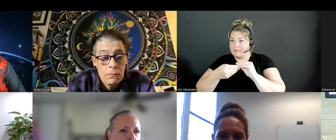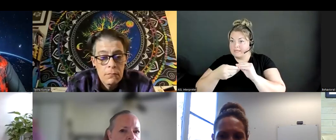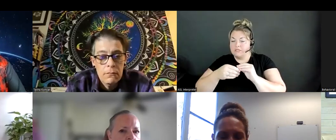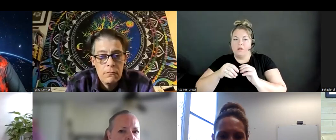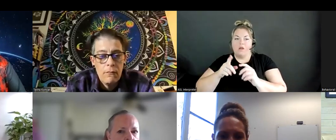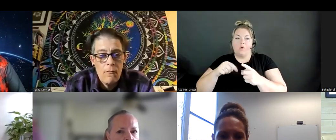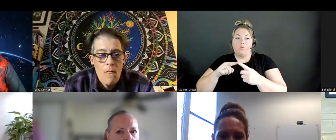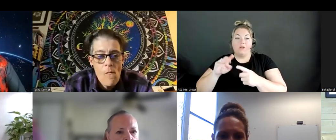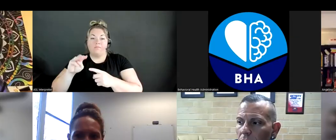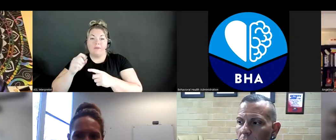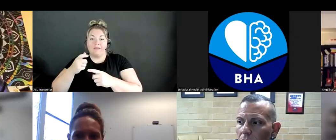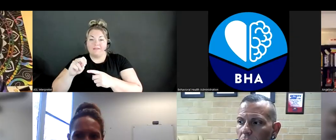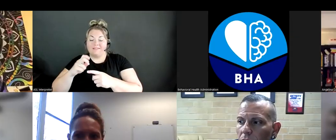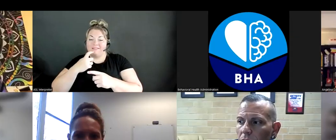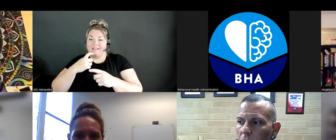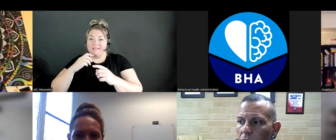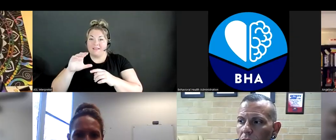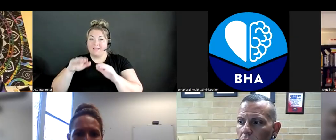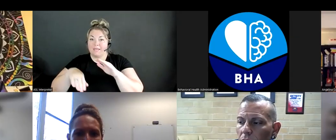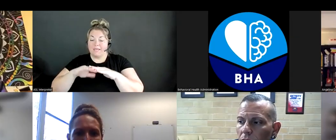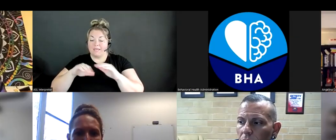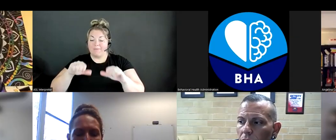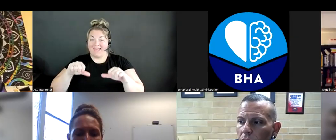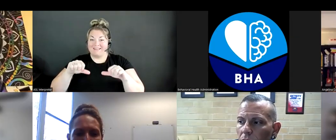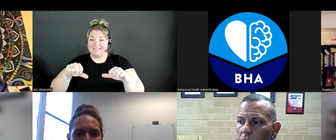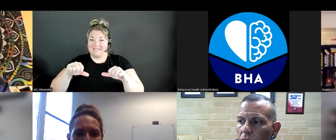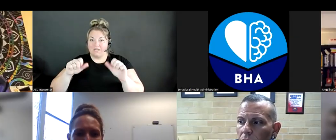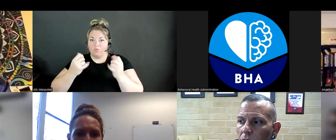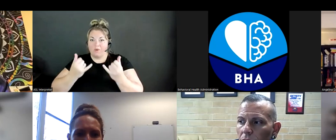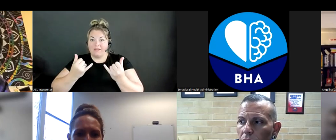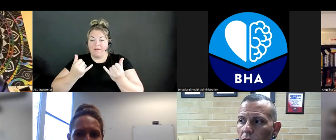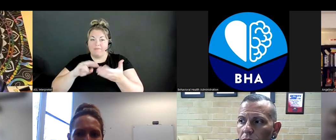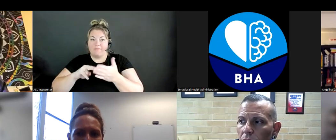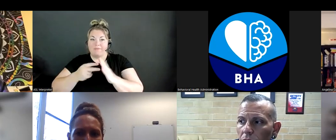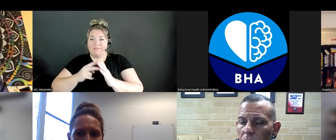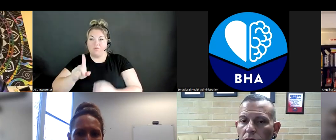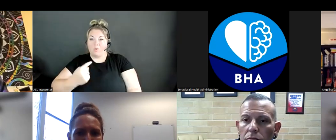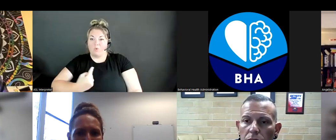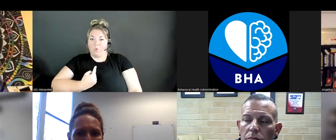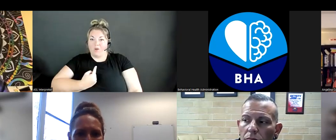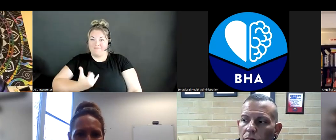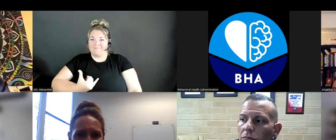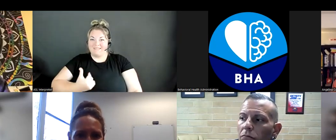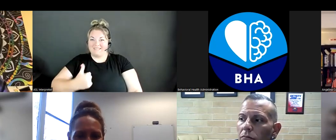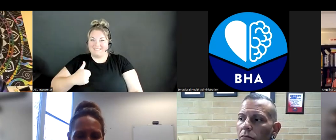When Megan says capacity right now, what she means is there's only one of me.